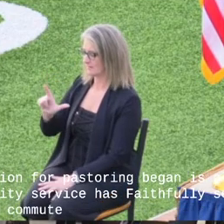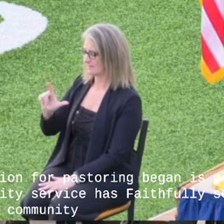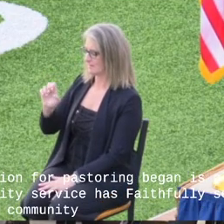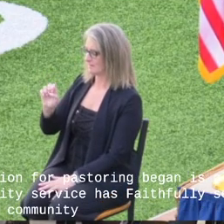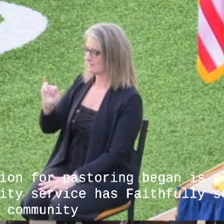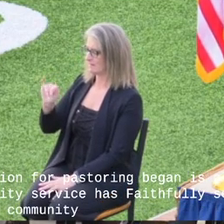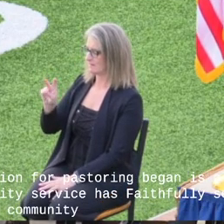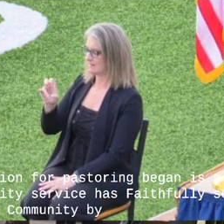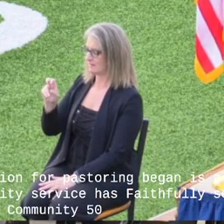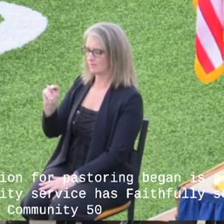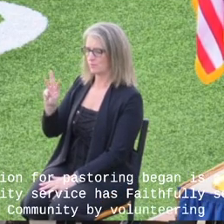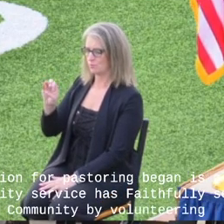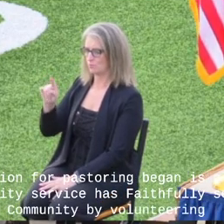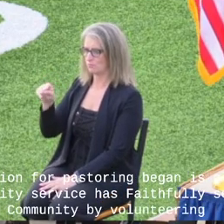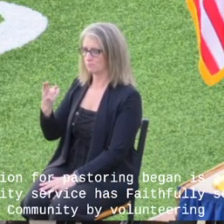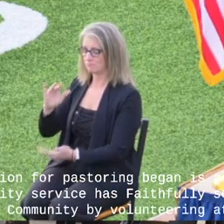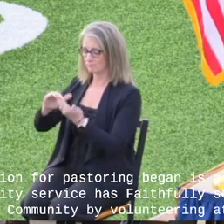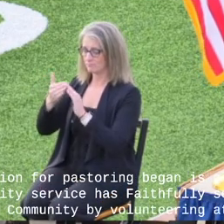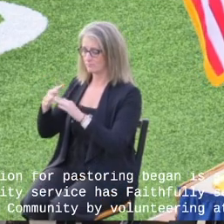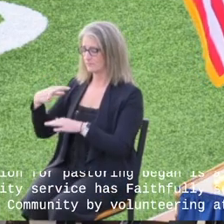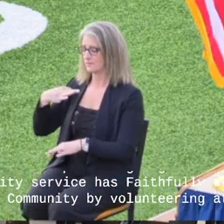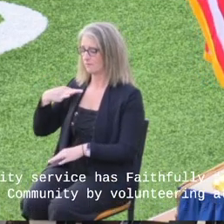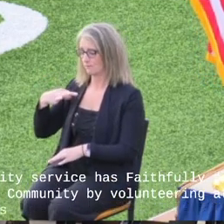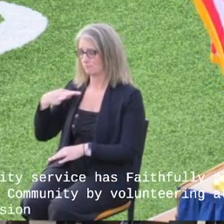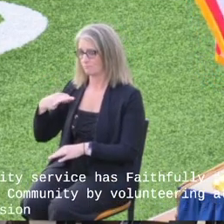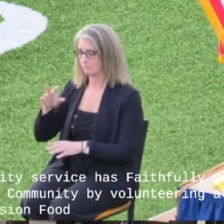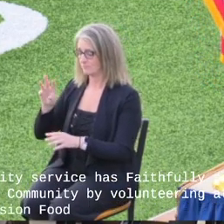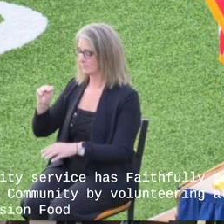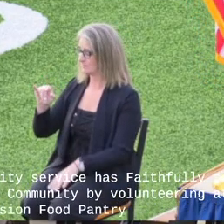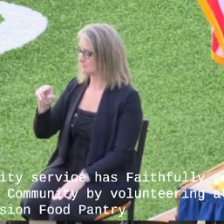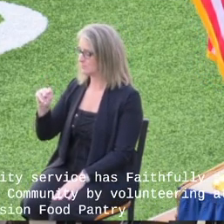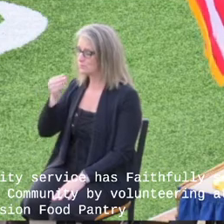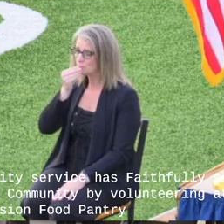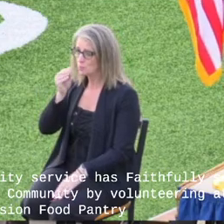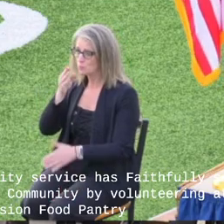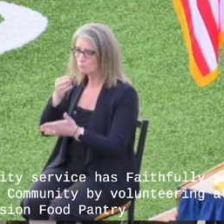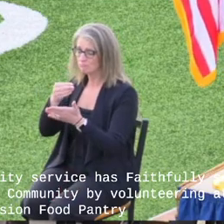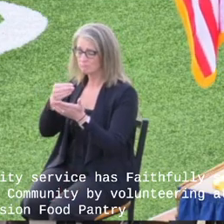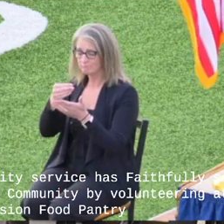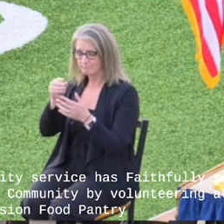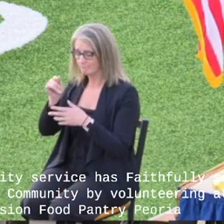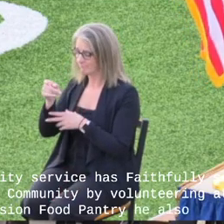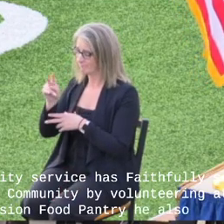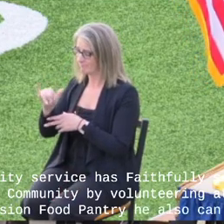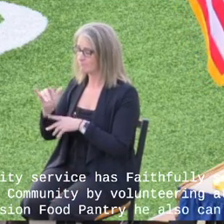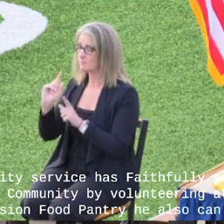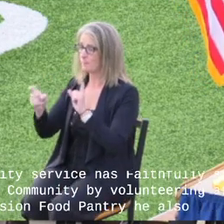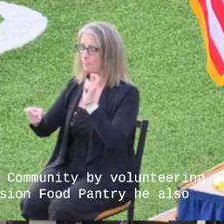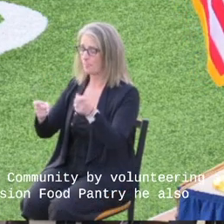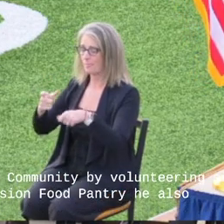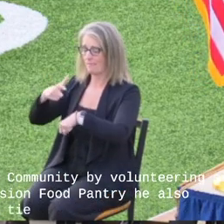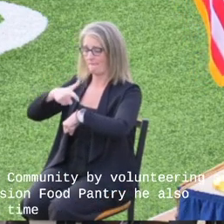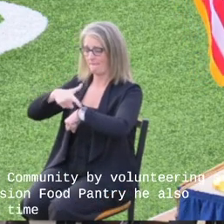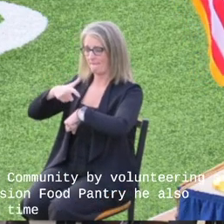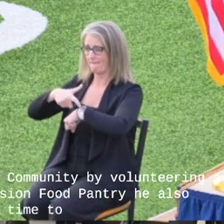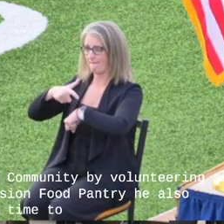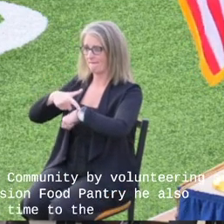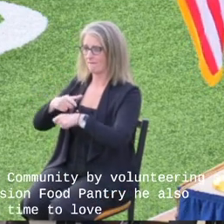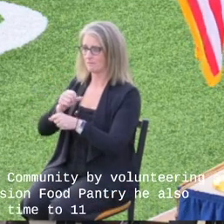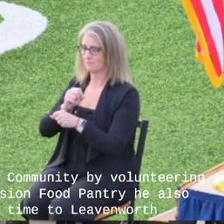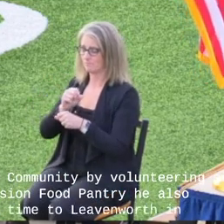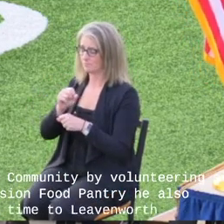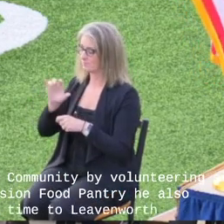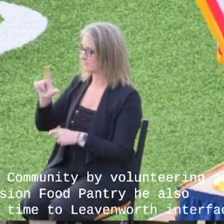community by volunteering at the Leavenworth Mission Food Pantry. He also contributes his time to